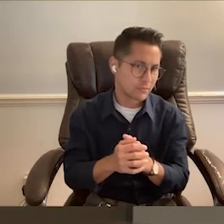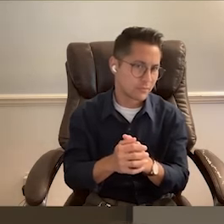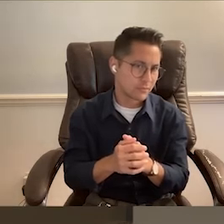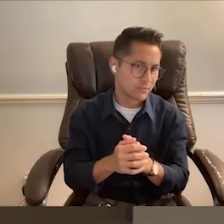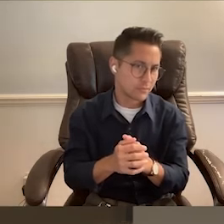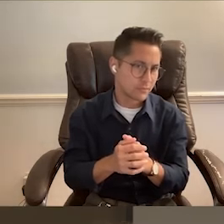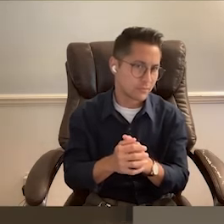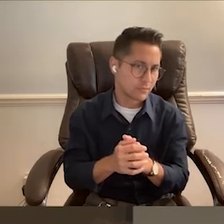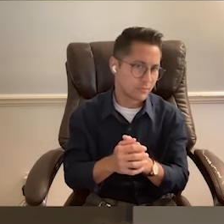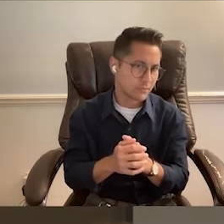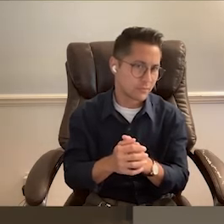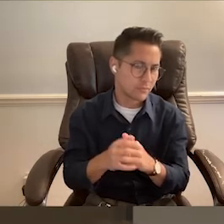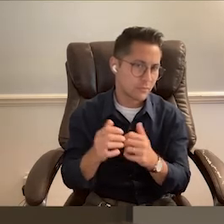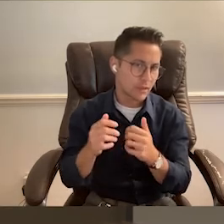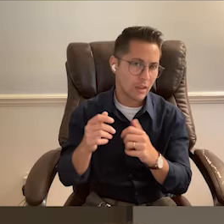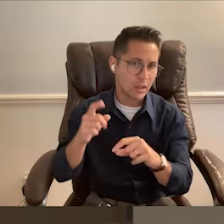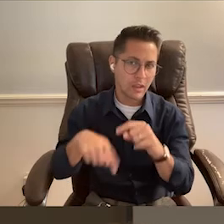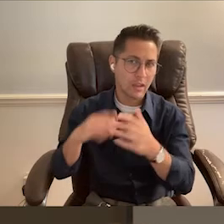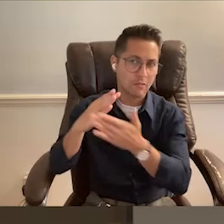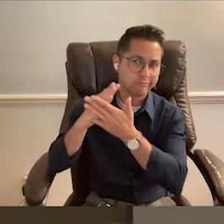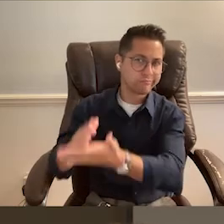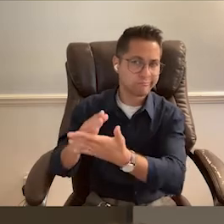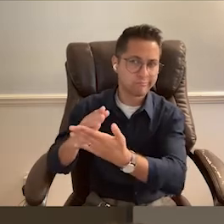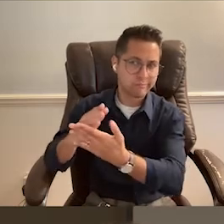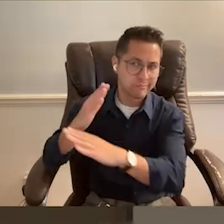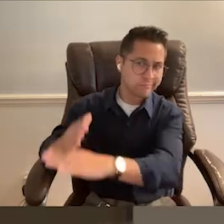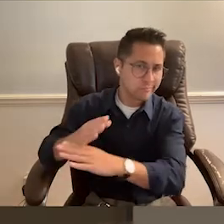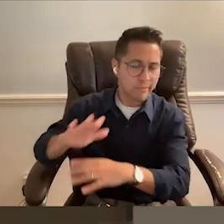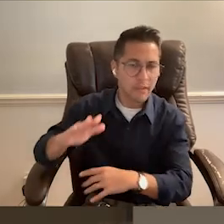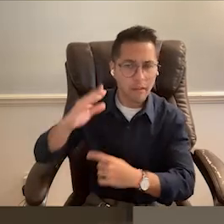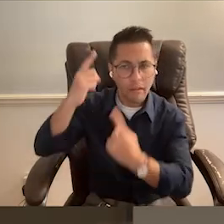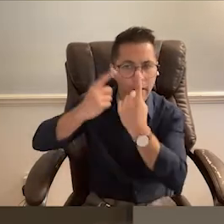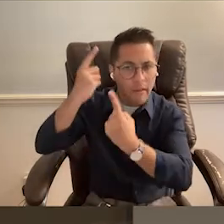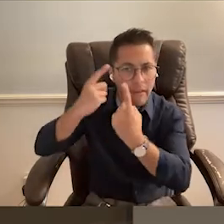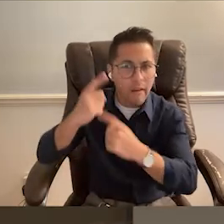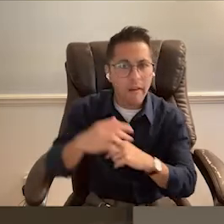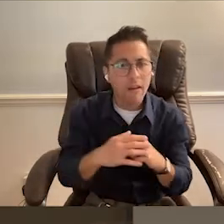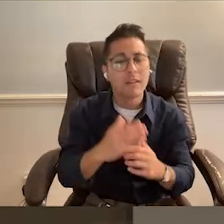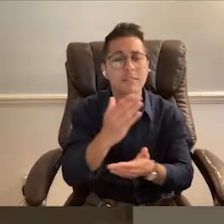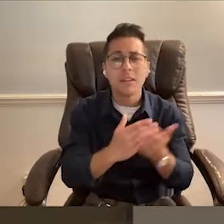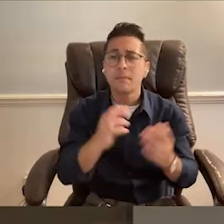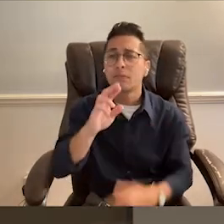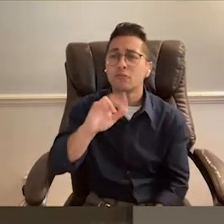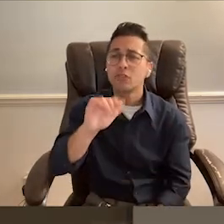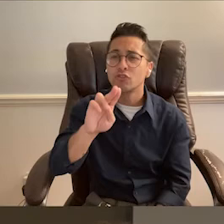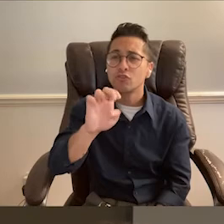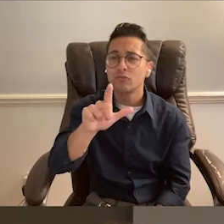Are often performed to prevent, in hope of preventing obsessive thoughts and making them go away.